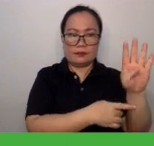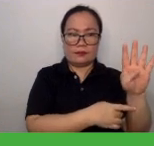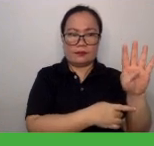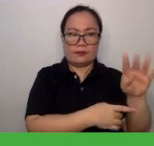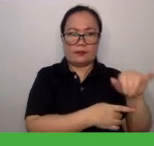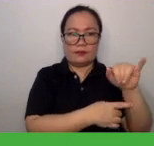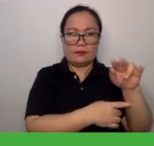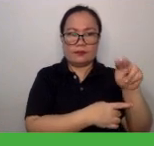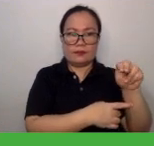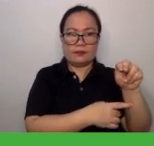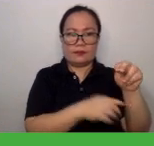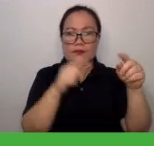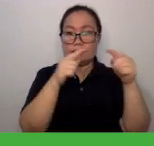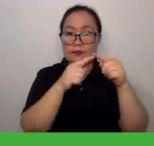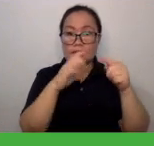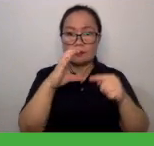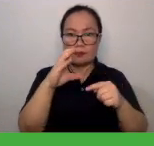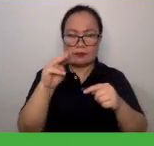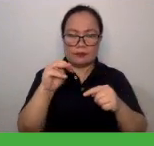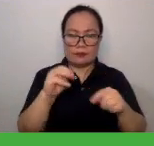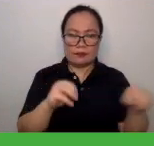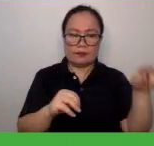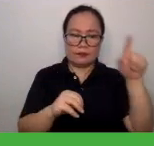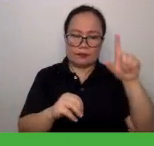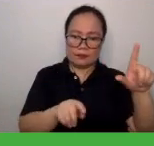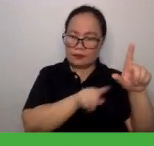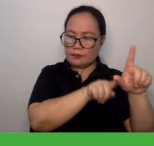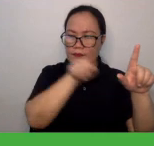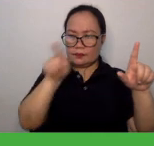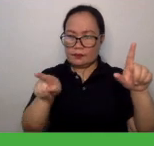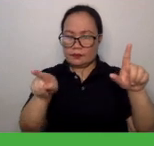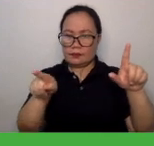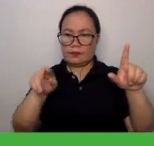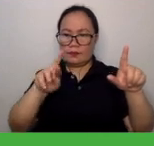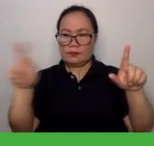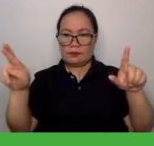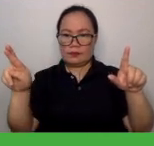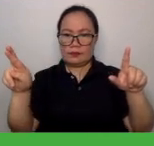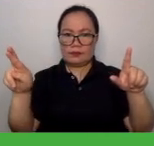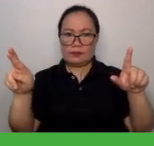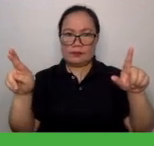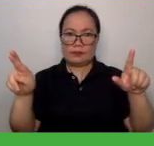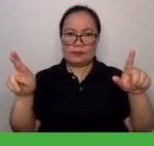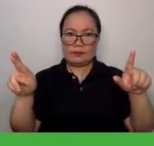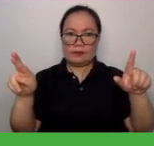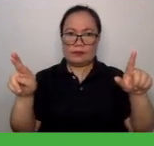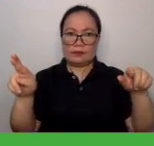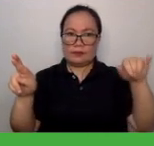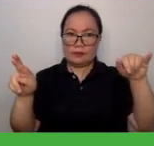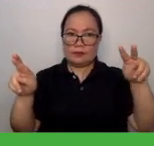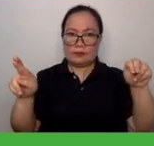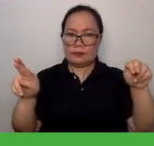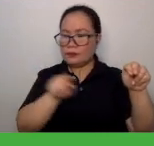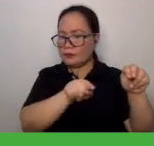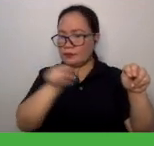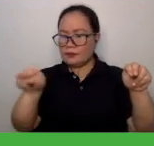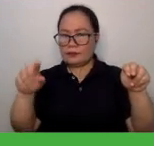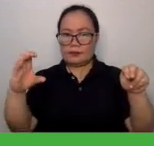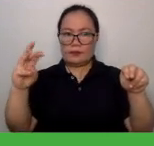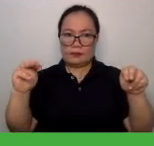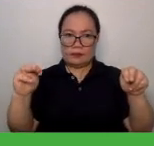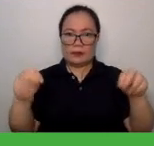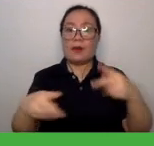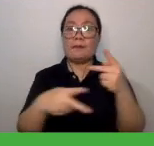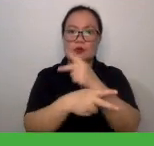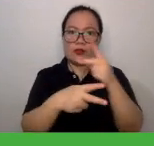to centimeters. So, left to right. So, therefore, we're going to multiply. So, again, copy your given, and then